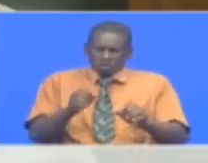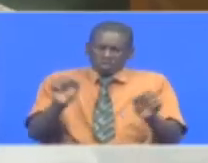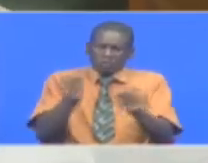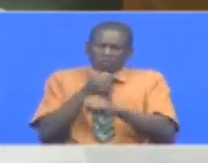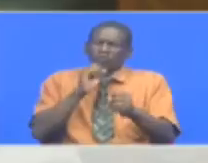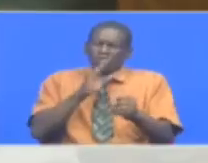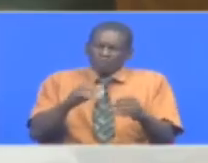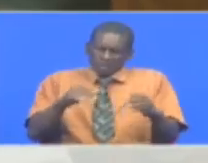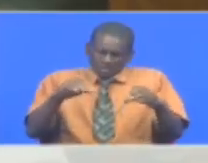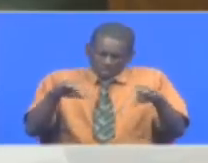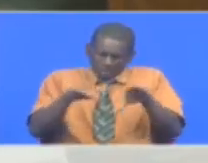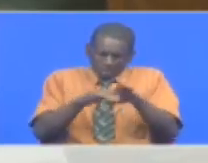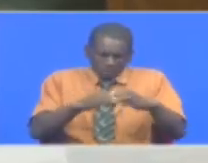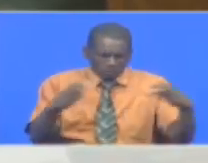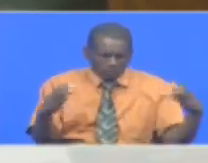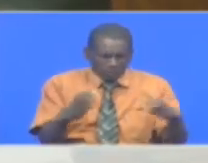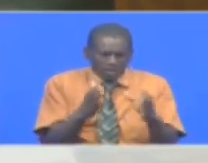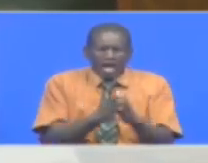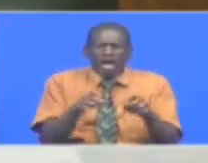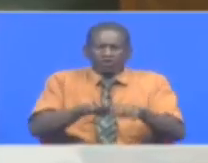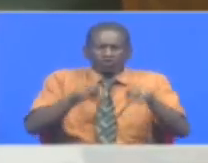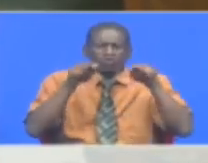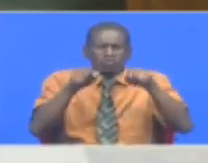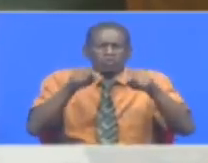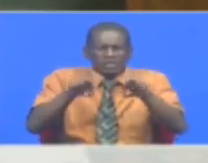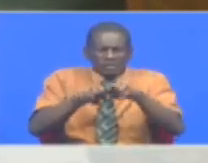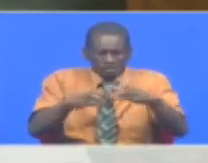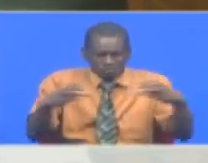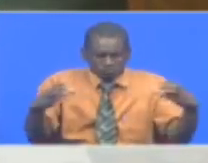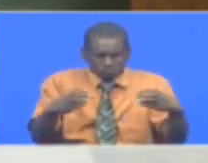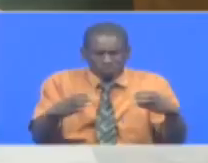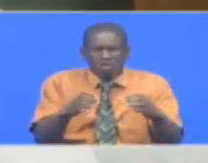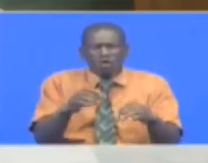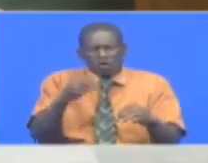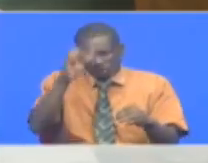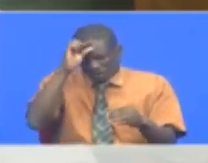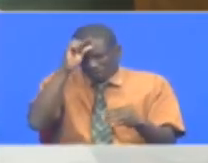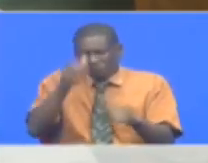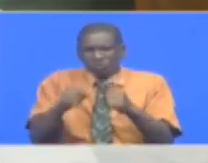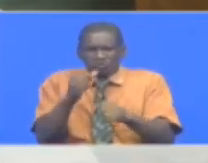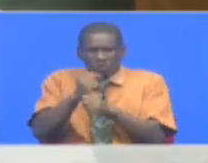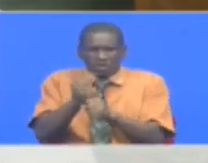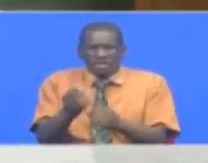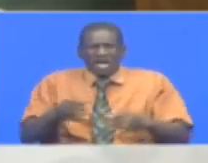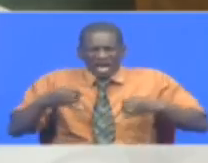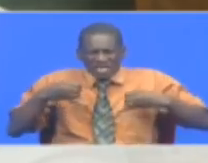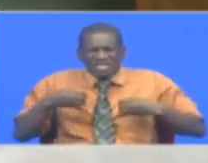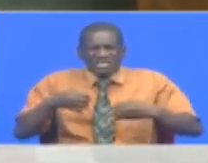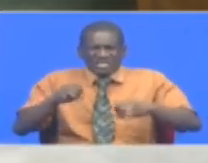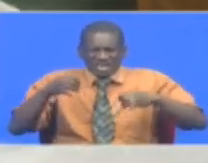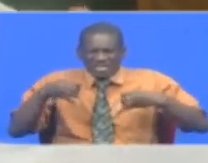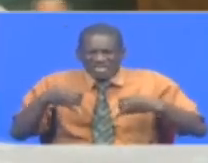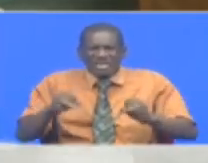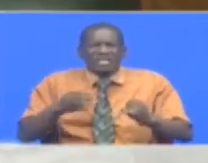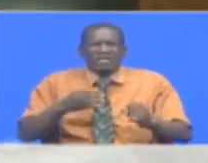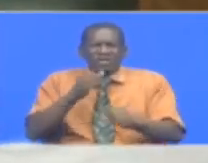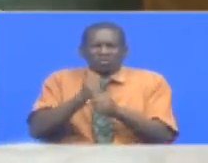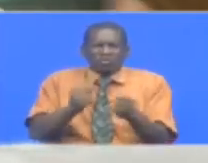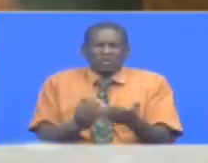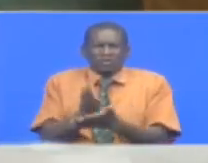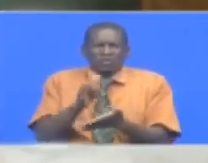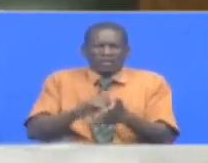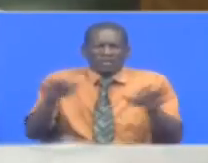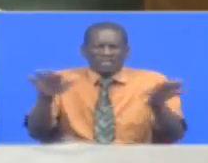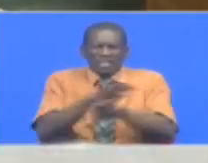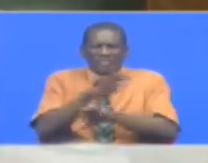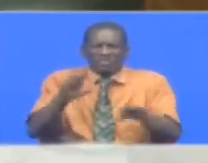stones to demolish it, right? Okay? I have tried as much as possible to make sure that everything that